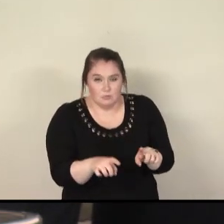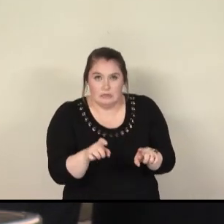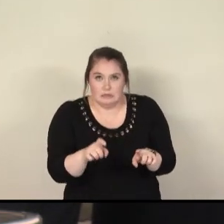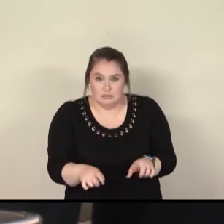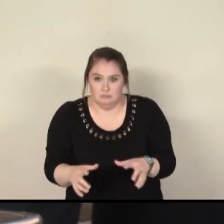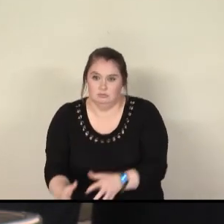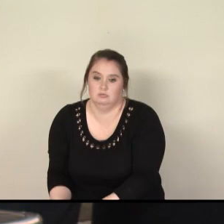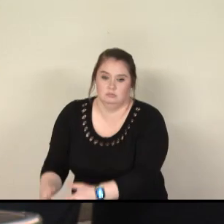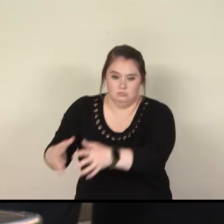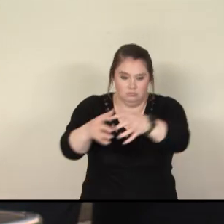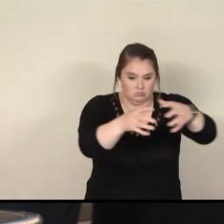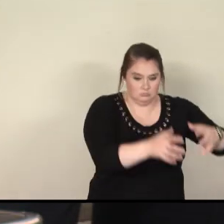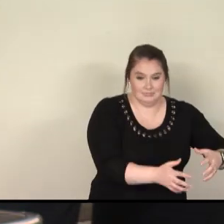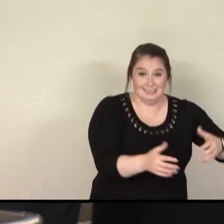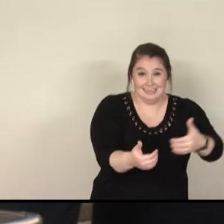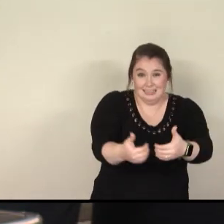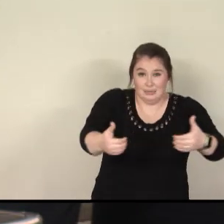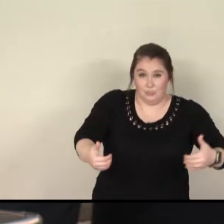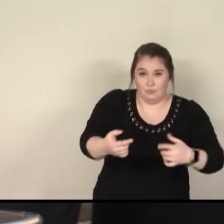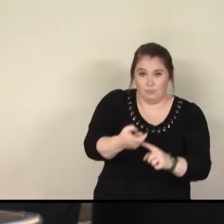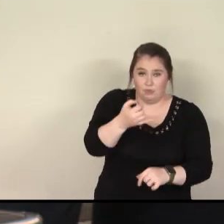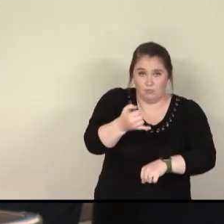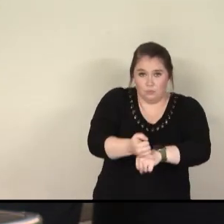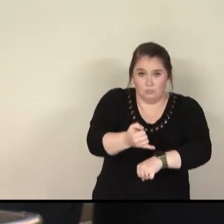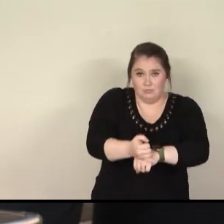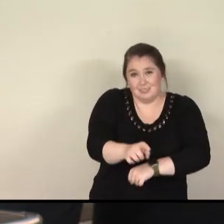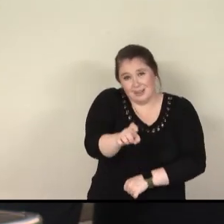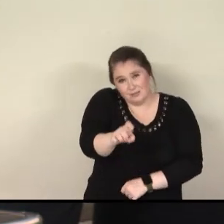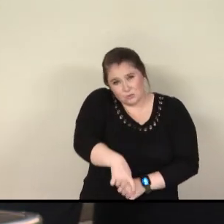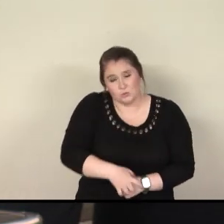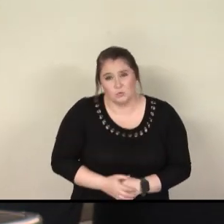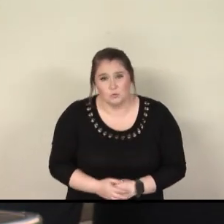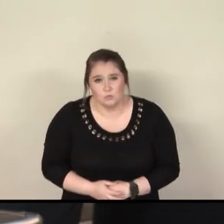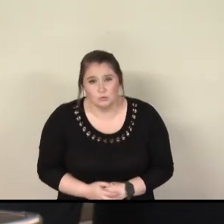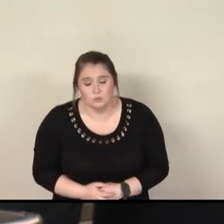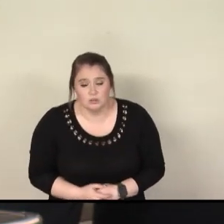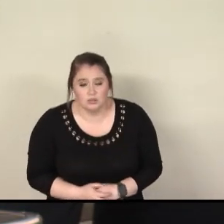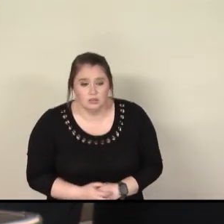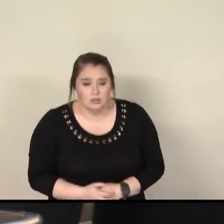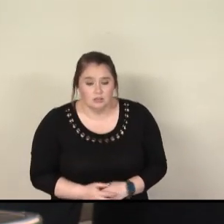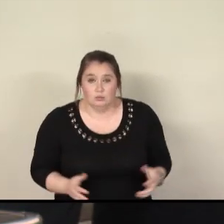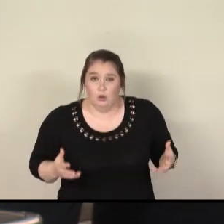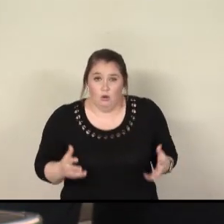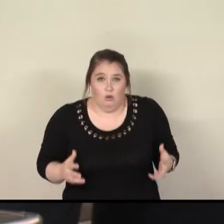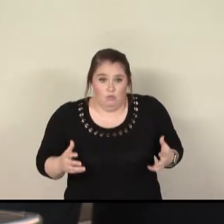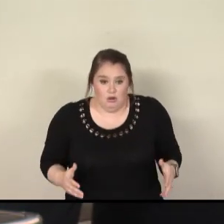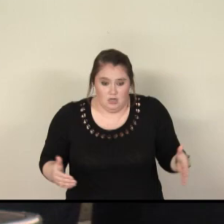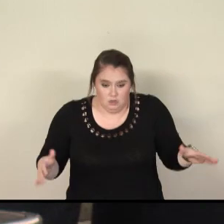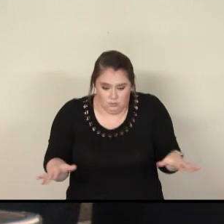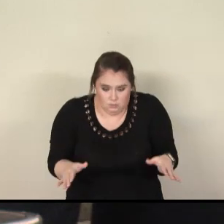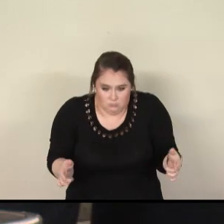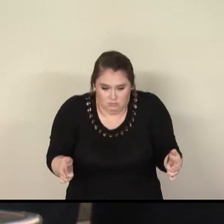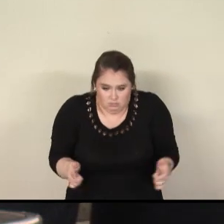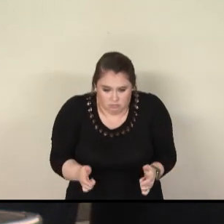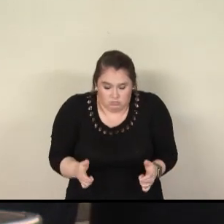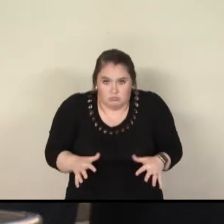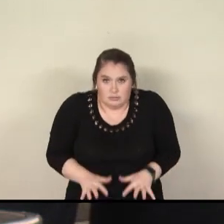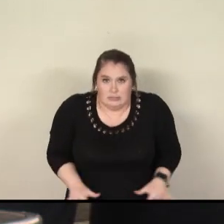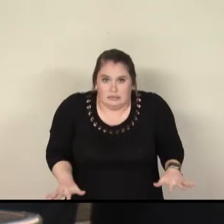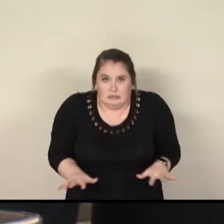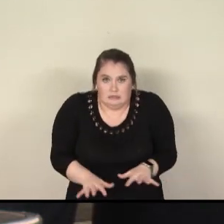off the campus to do this. And this gives us a much better way to do it. It's already going to be tight, even using this